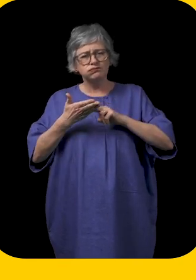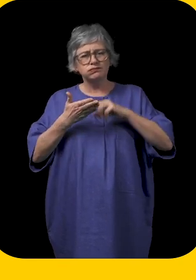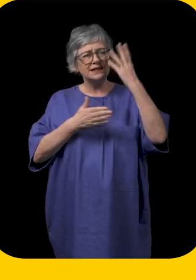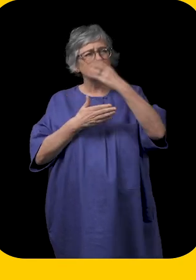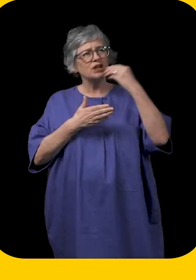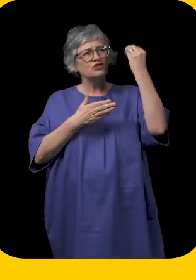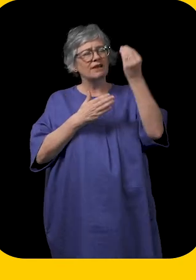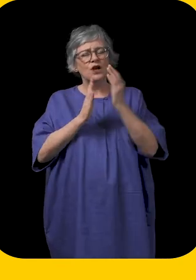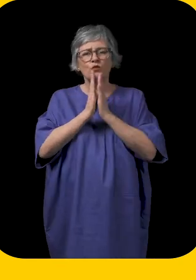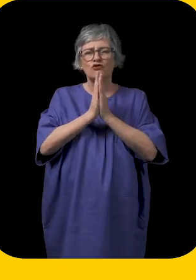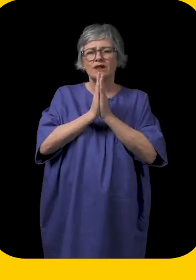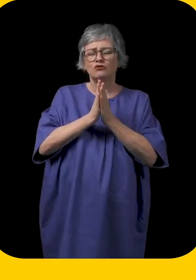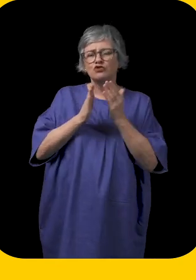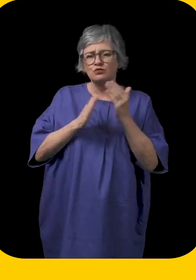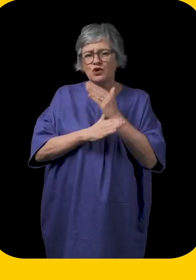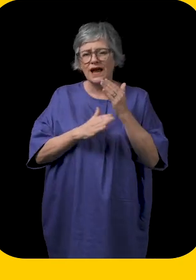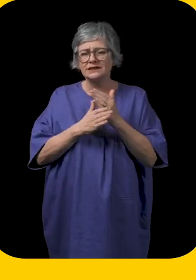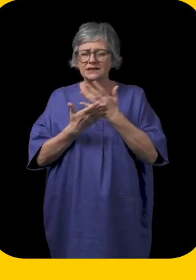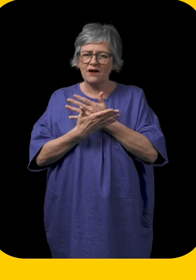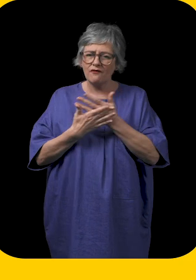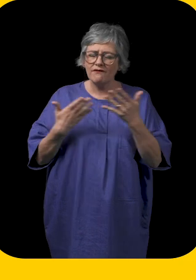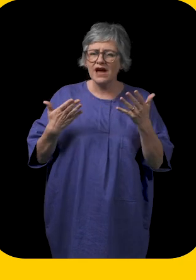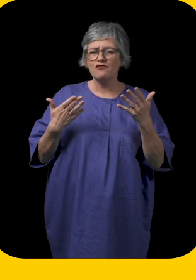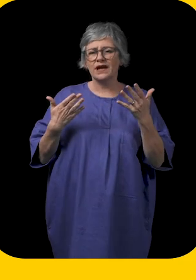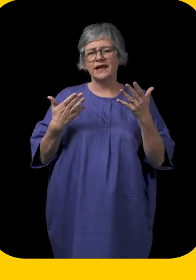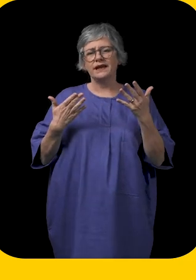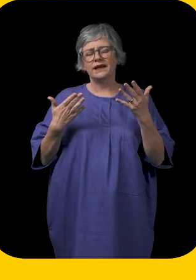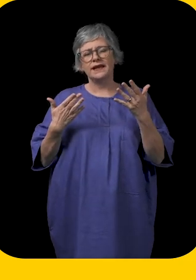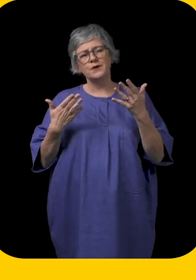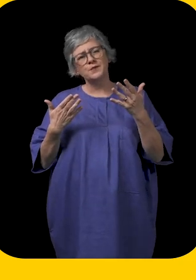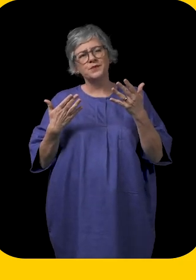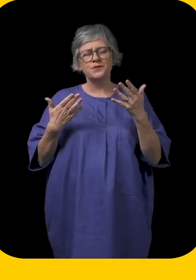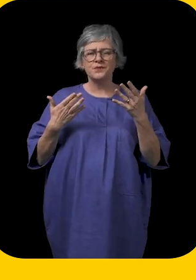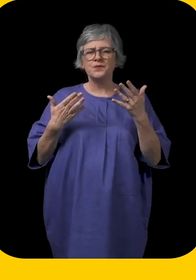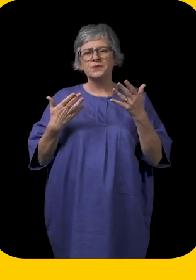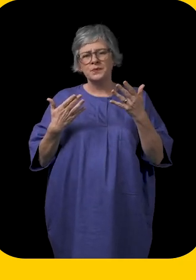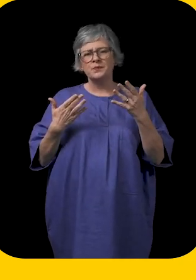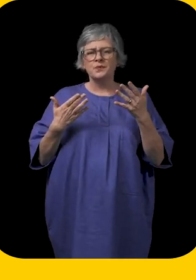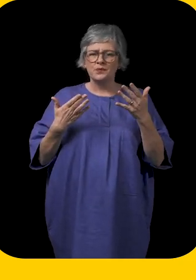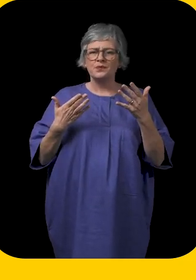spirituality is religious practice. Is, you know, is very